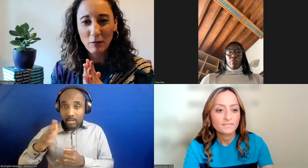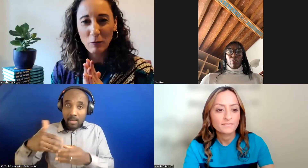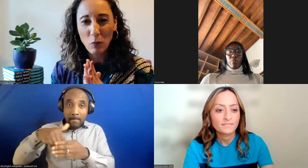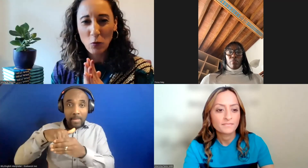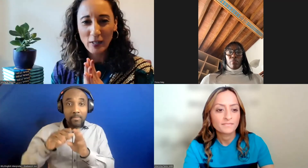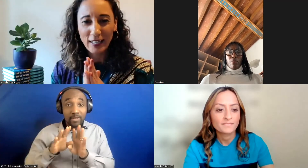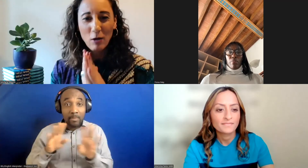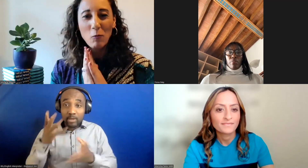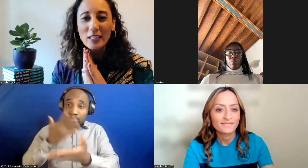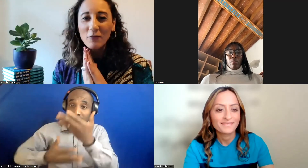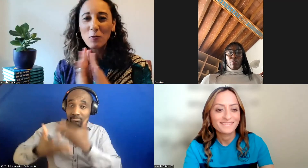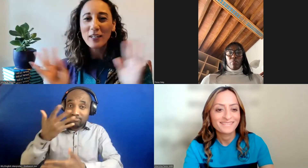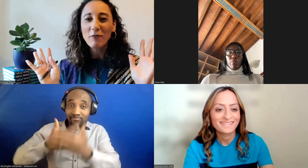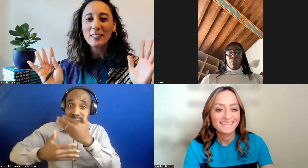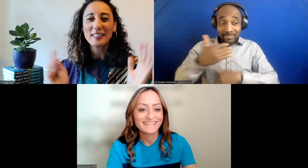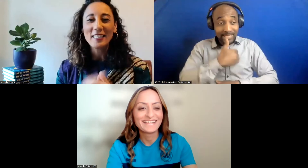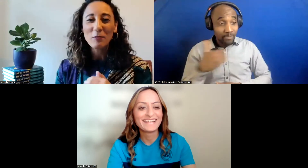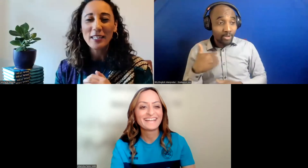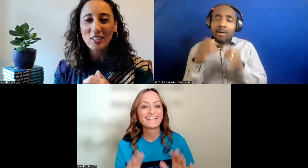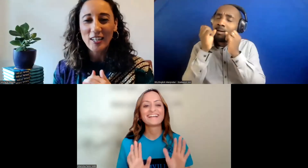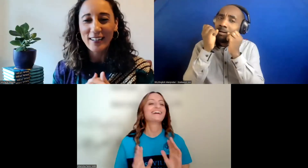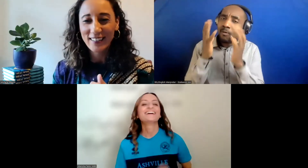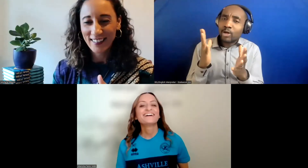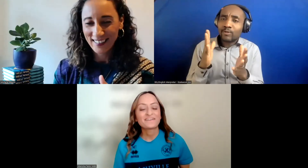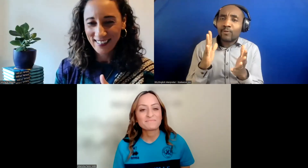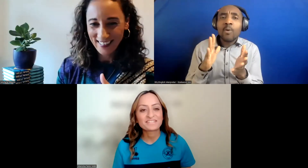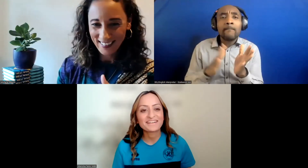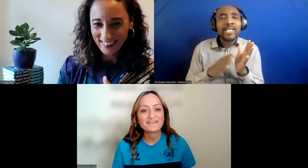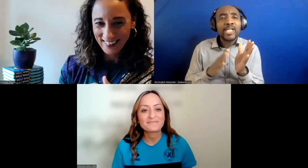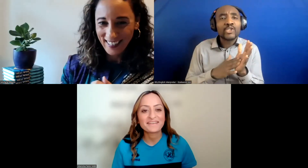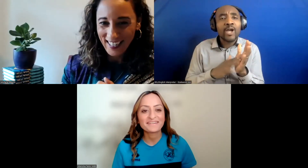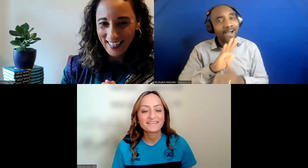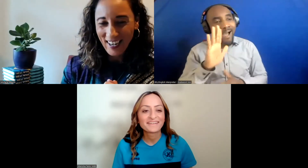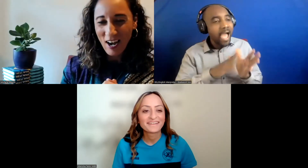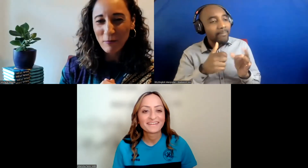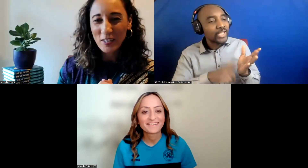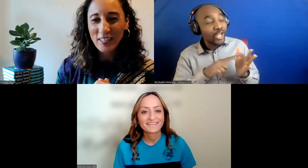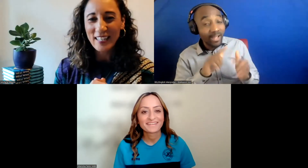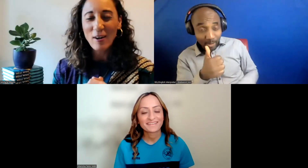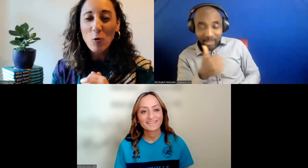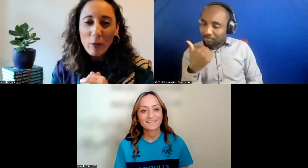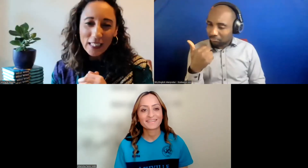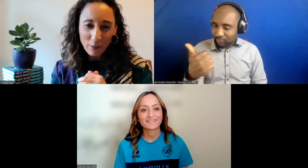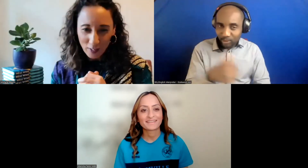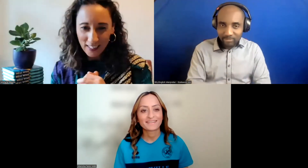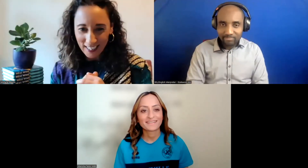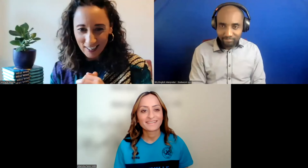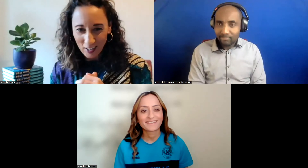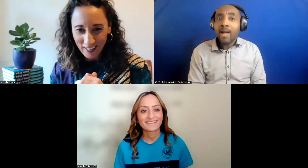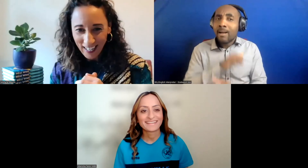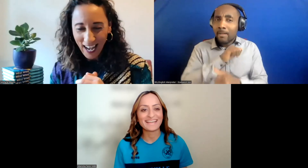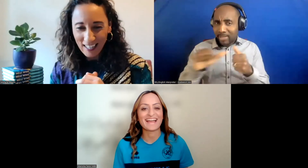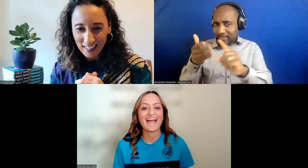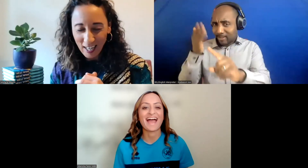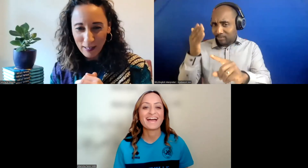this morning. Wonderful, lovely to see you, Manisha. Hi, Michelle, how are you? I'm good, all the better for seeing